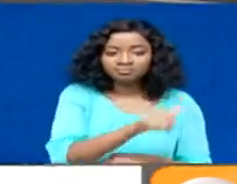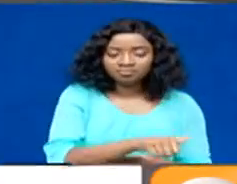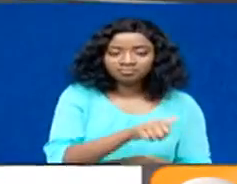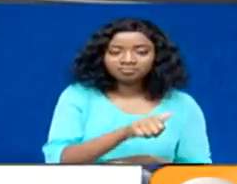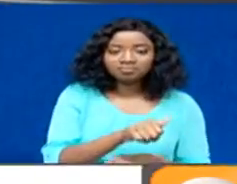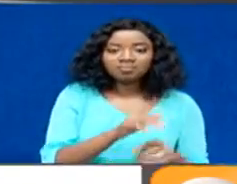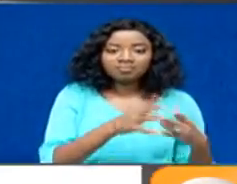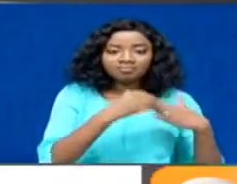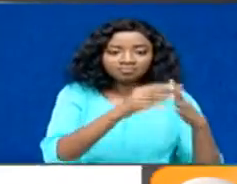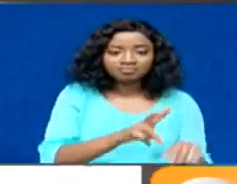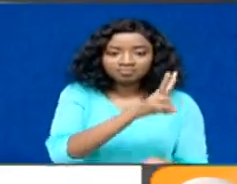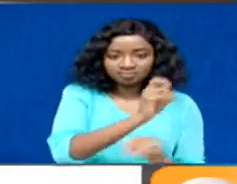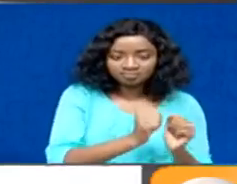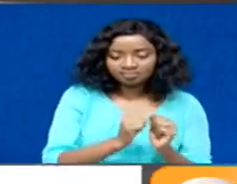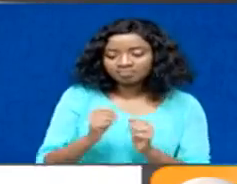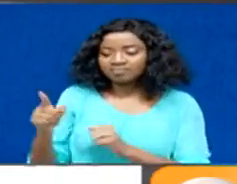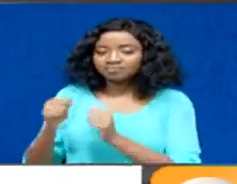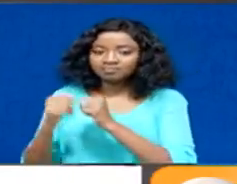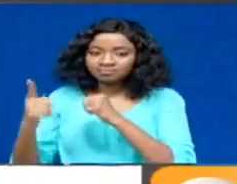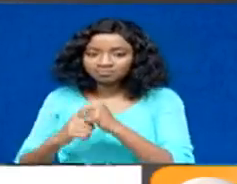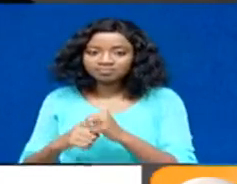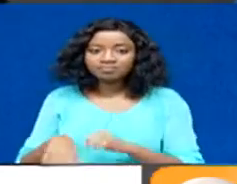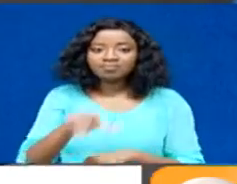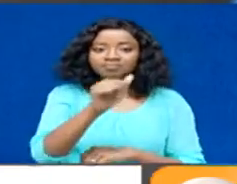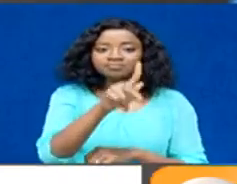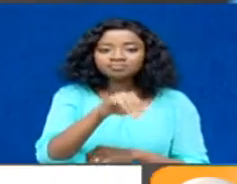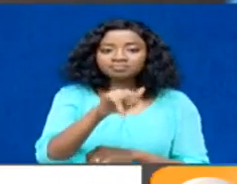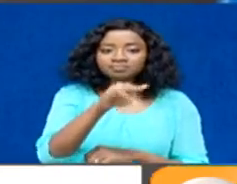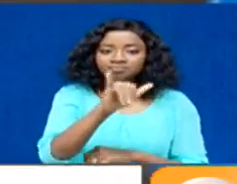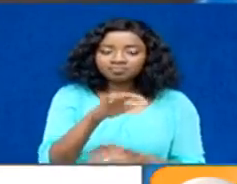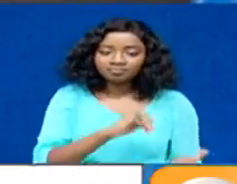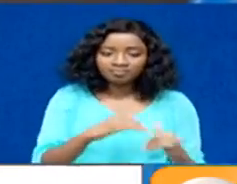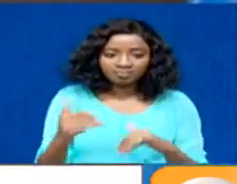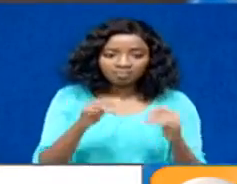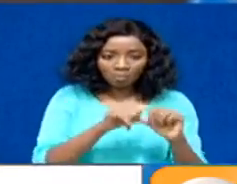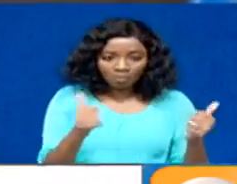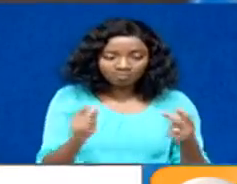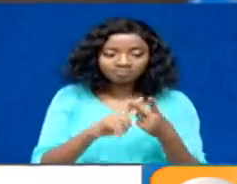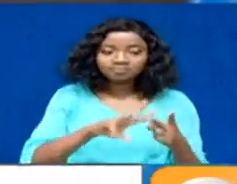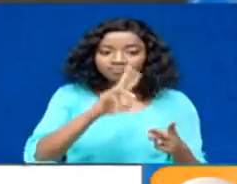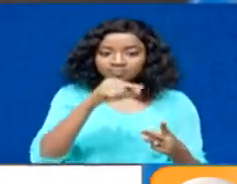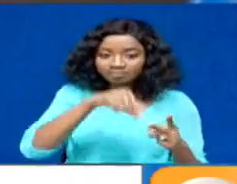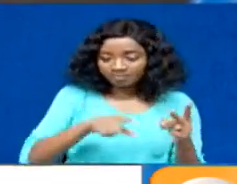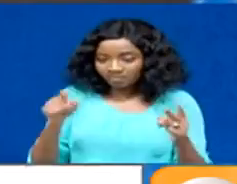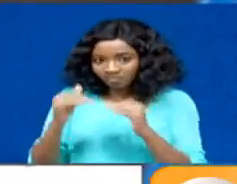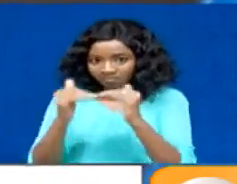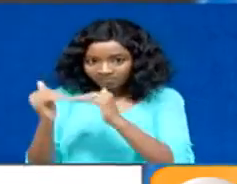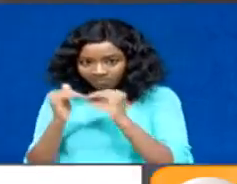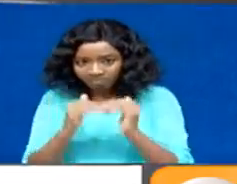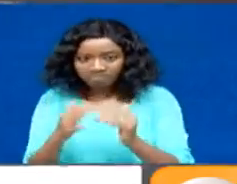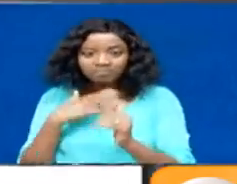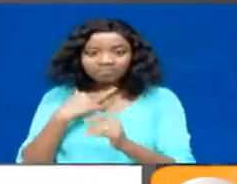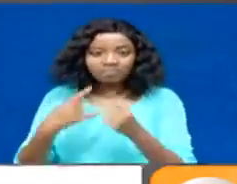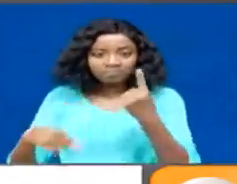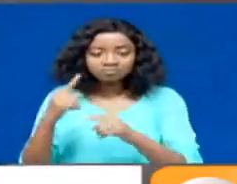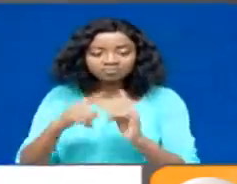quarter 20-16 with Natalie Akinyi inspiring the performance. In the second quarter, Equity threatened to snatch the lead,